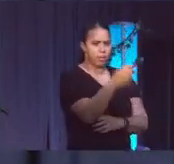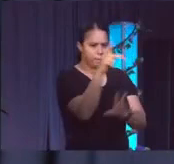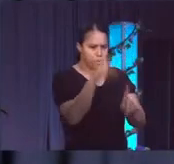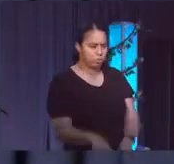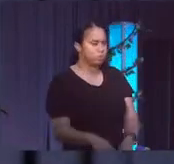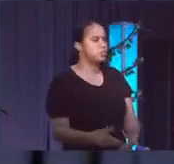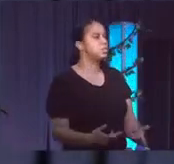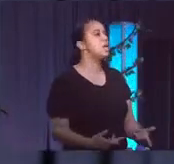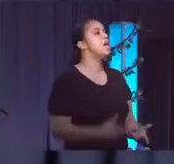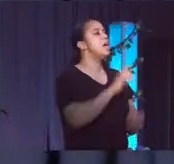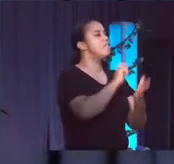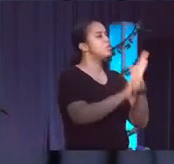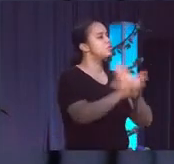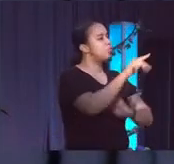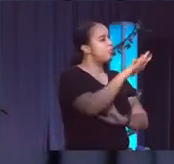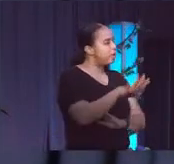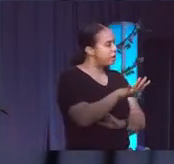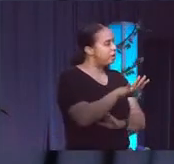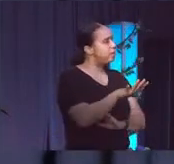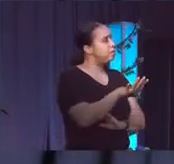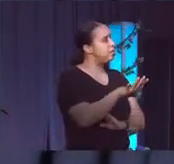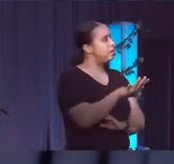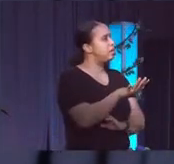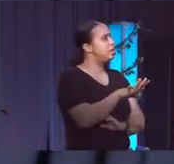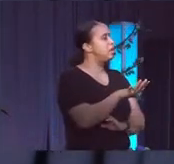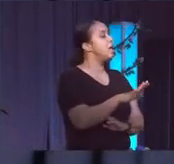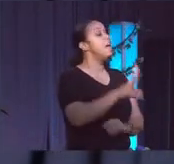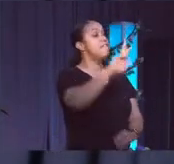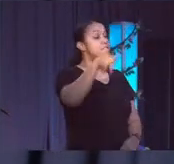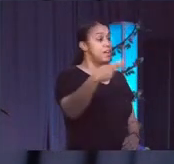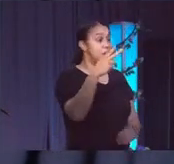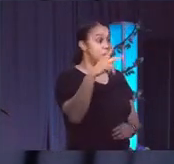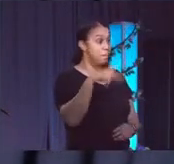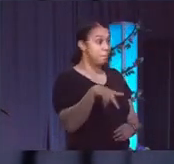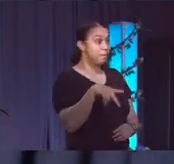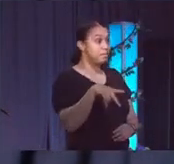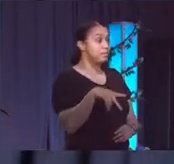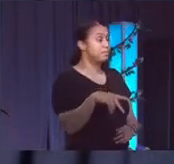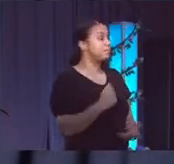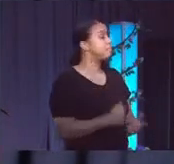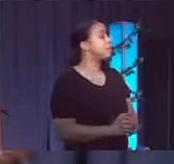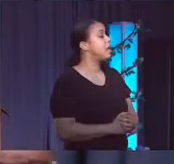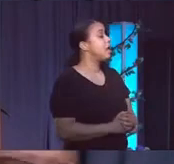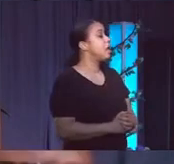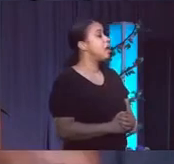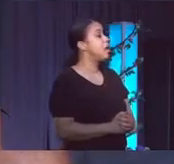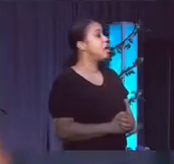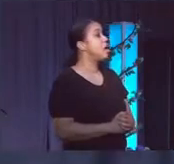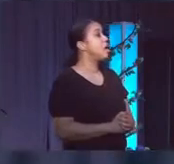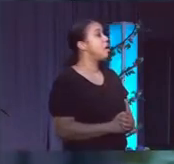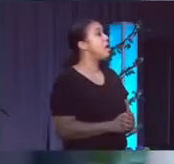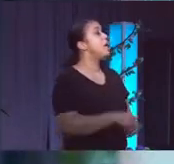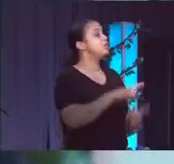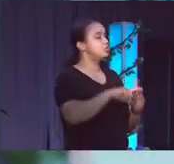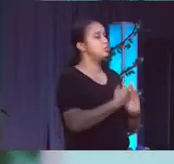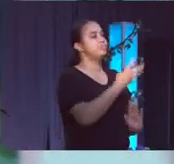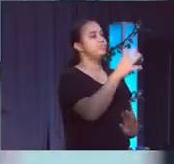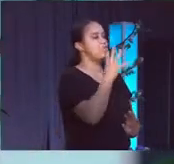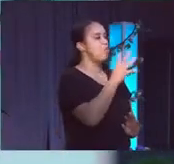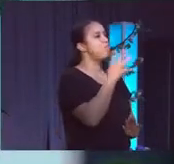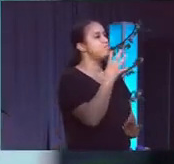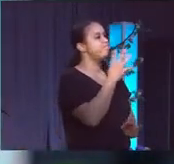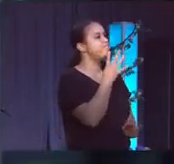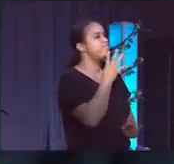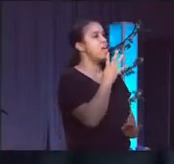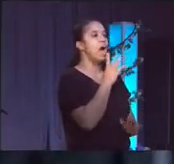in 35, verse 35, then Philip opened his mouth.